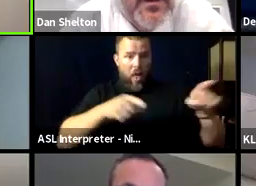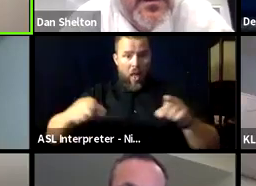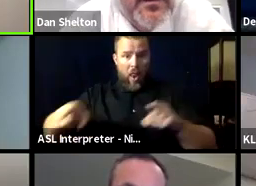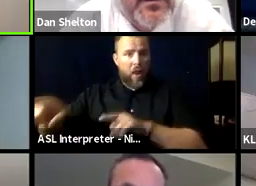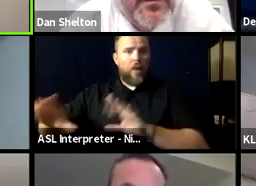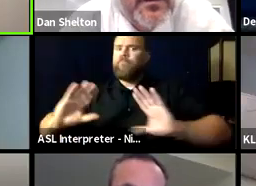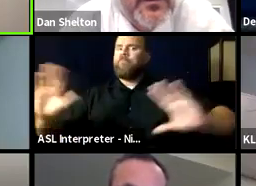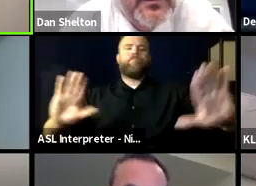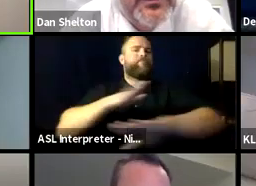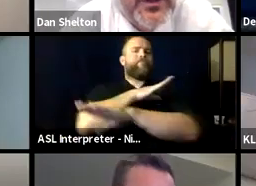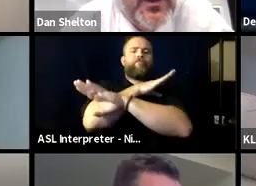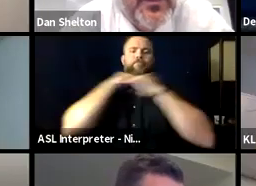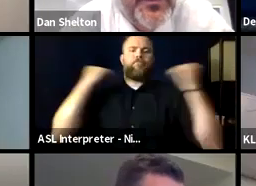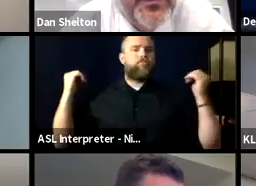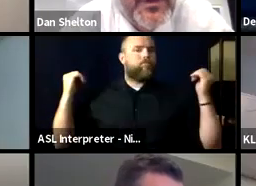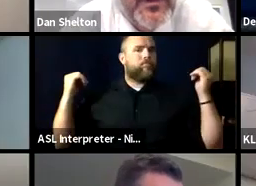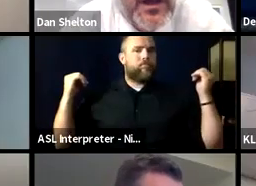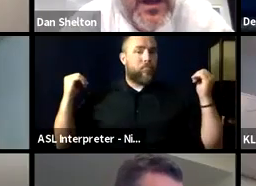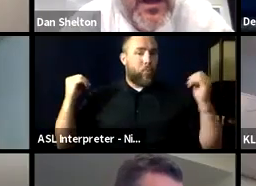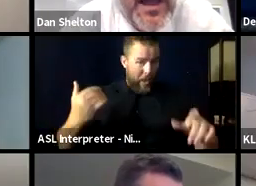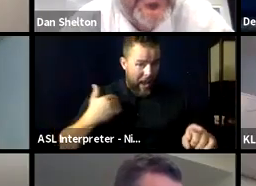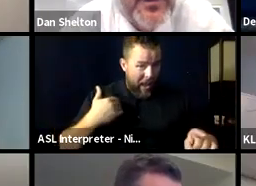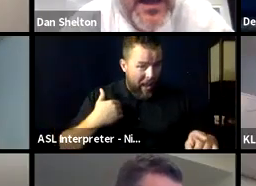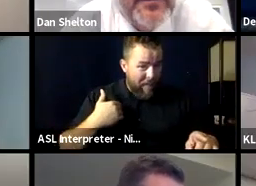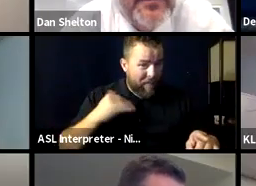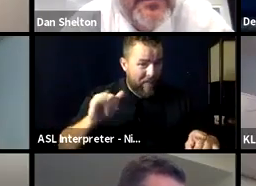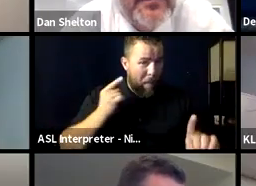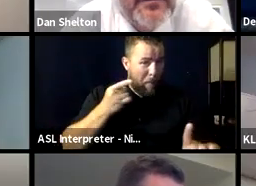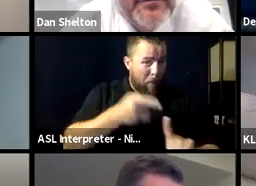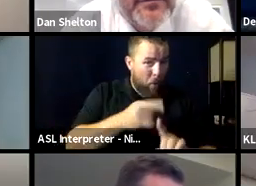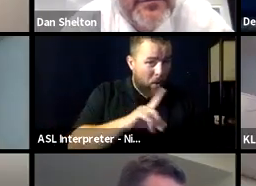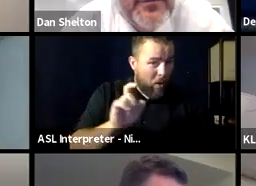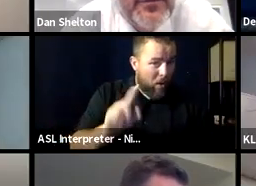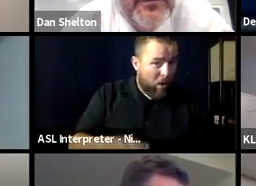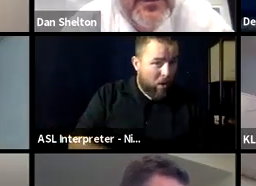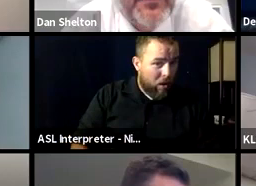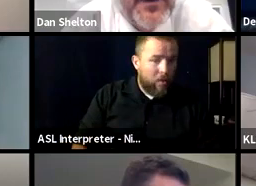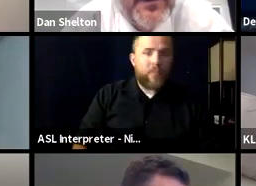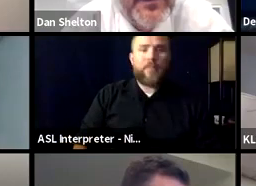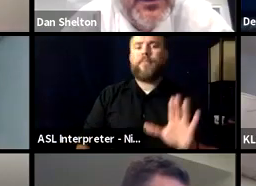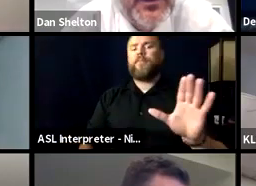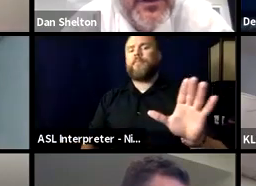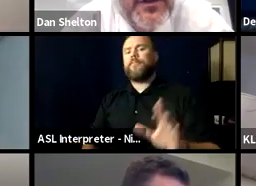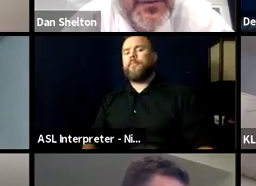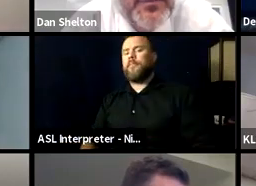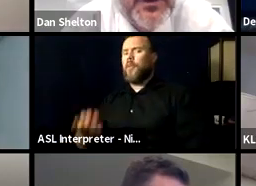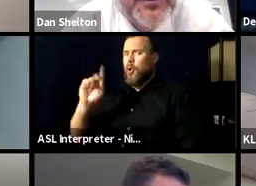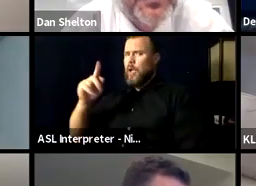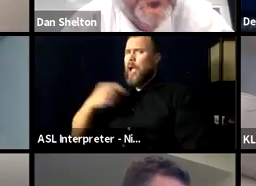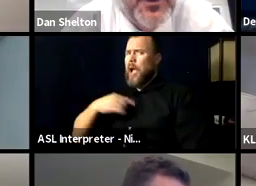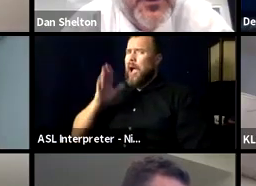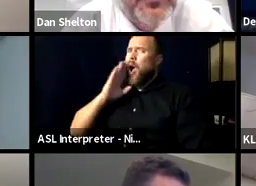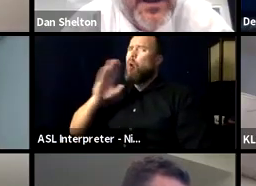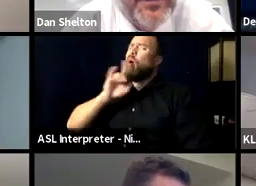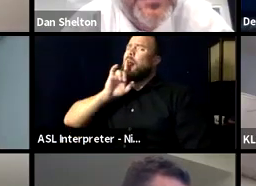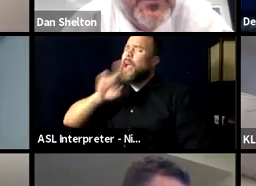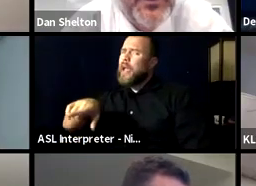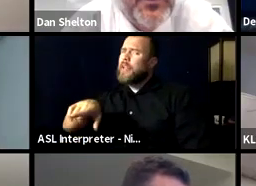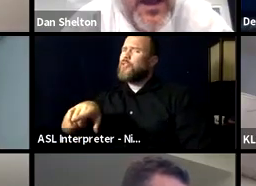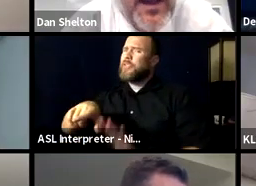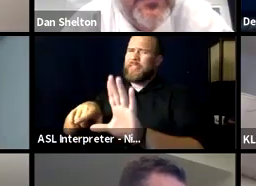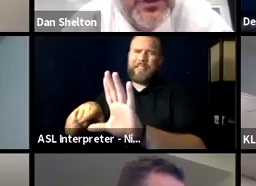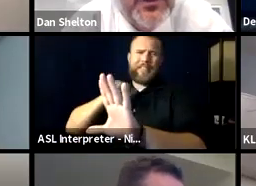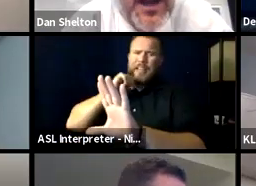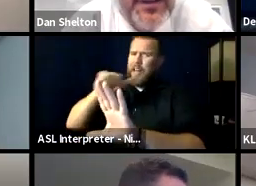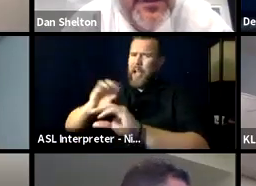and go back out? So I'll answer that not very clearly, because this is one of those areas that